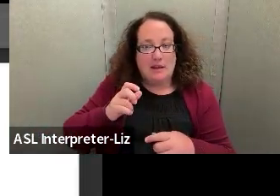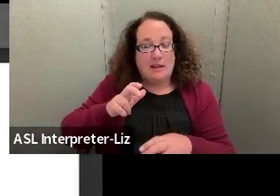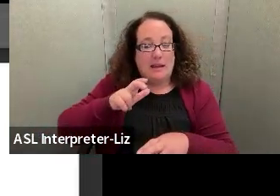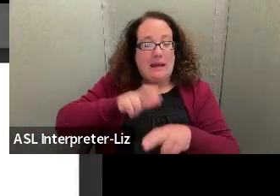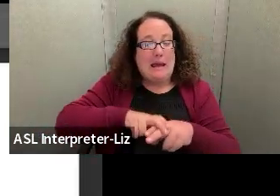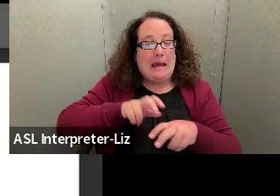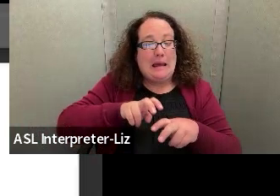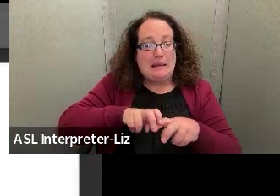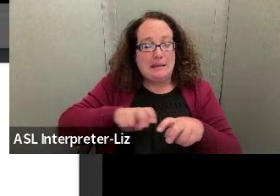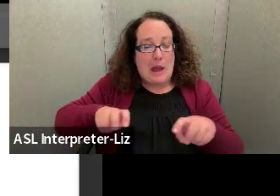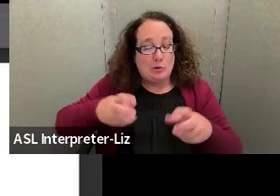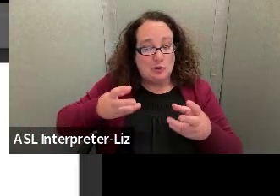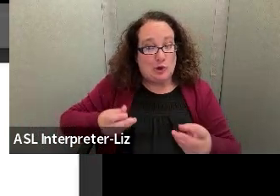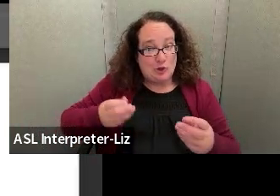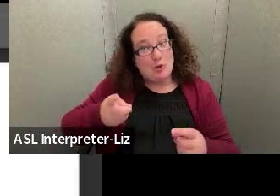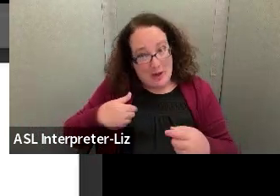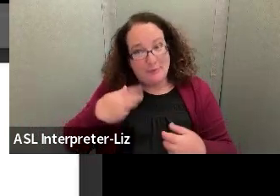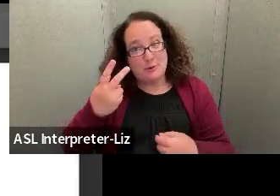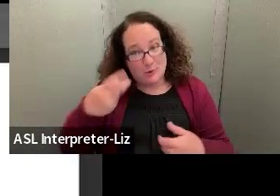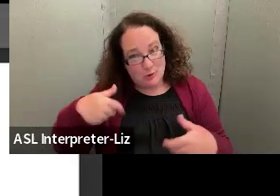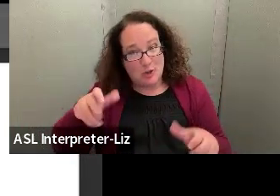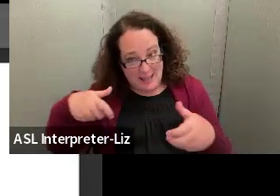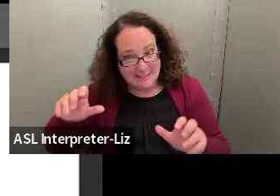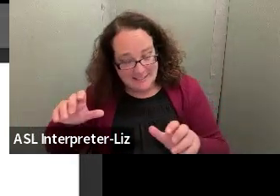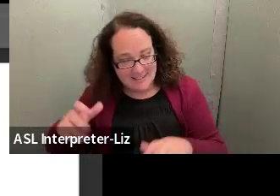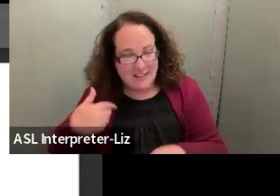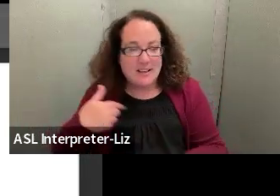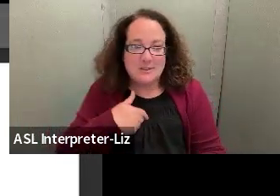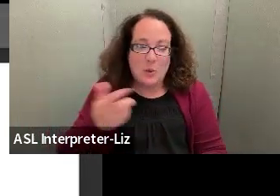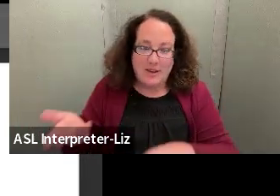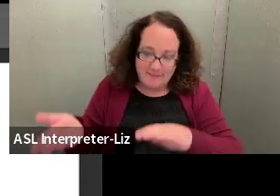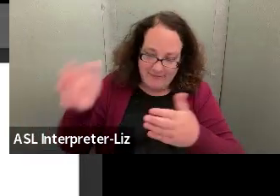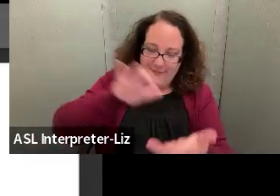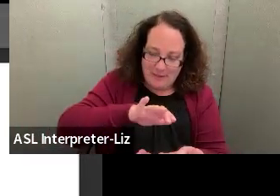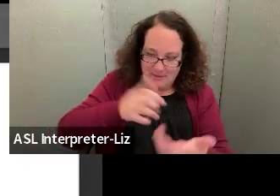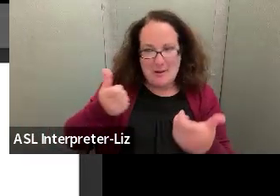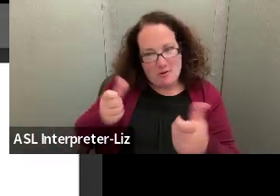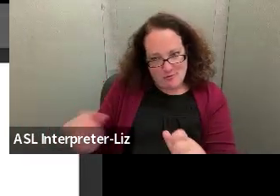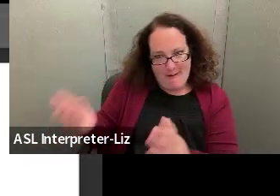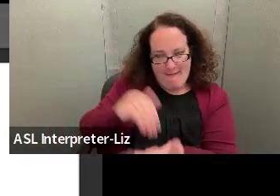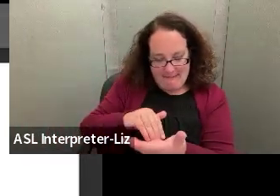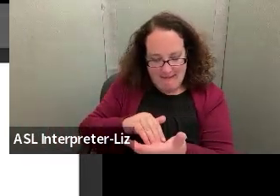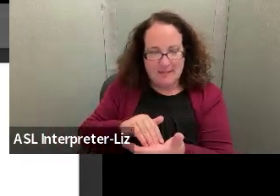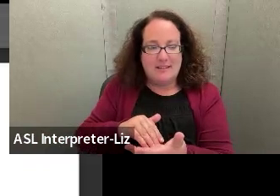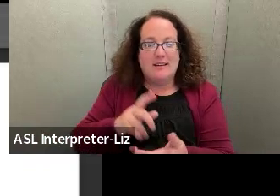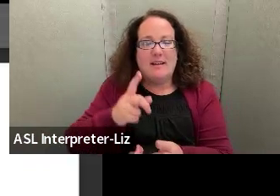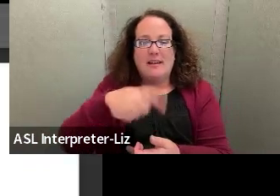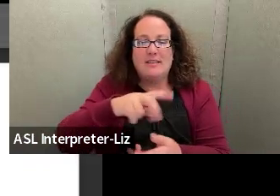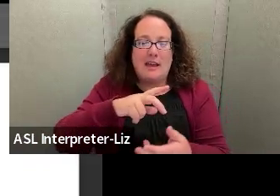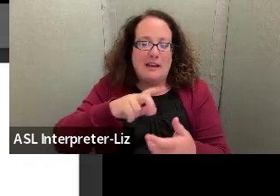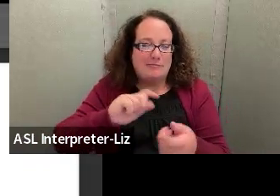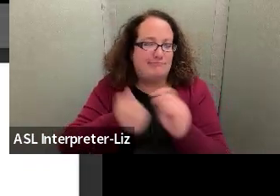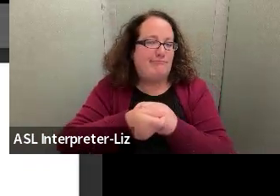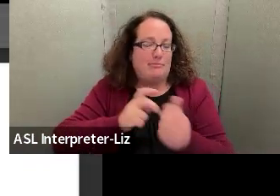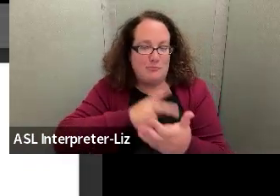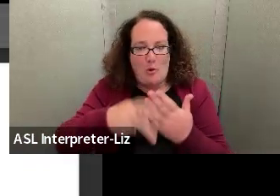chances. So we flipped it over and tried again. And they changed the program a little bit